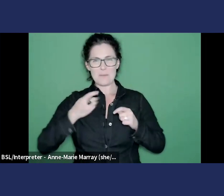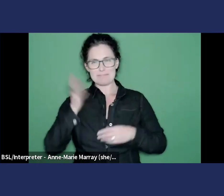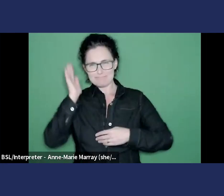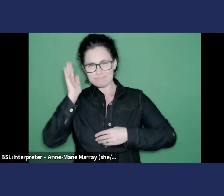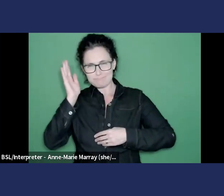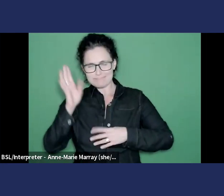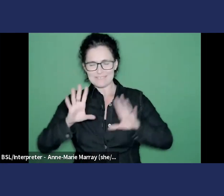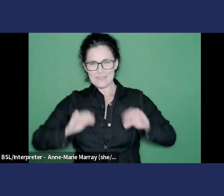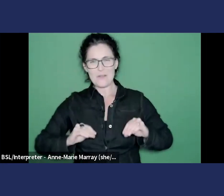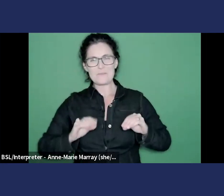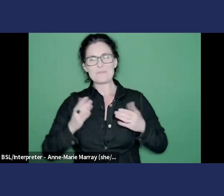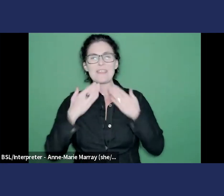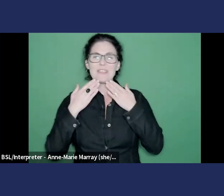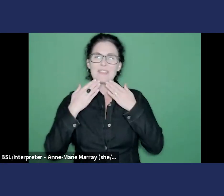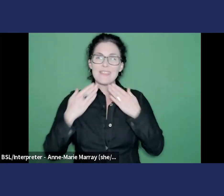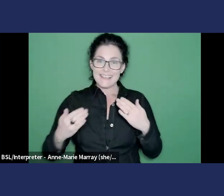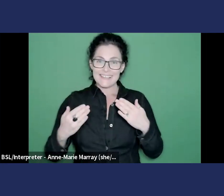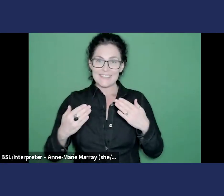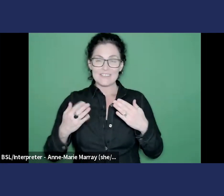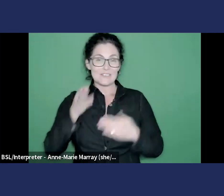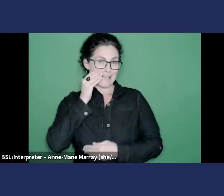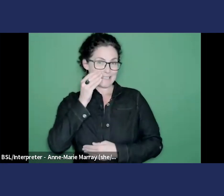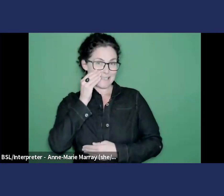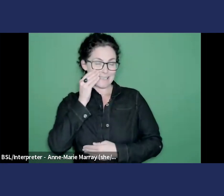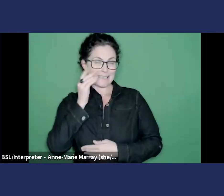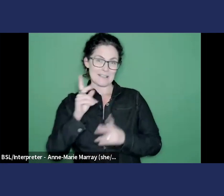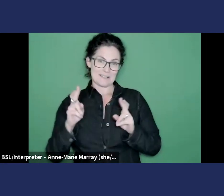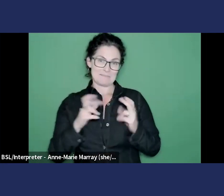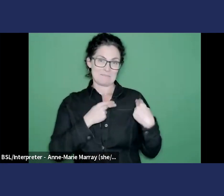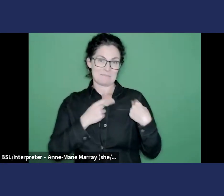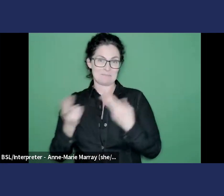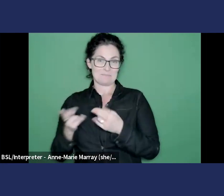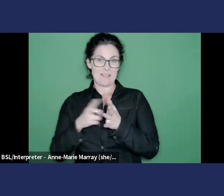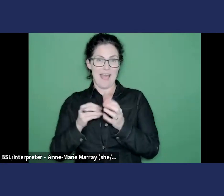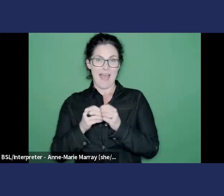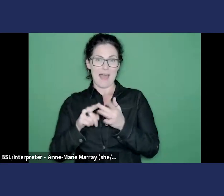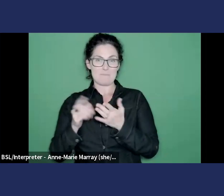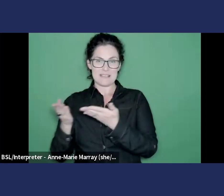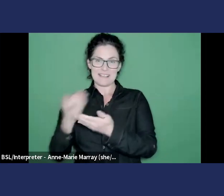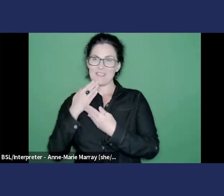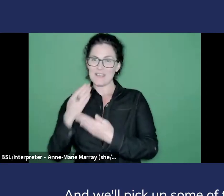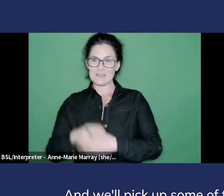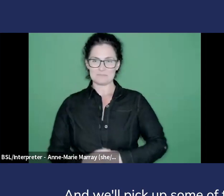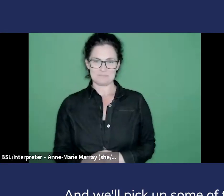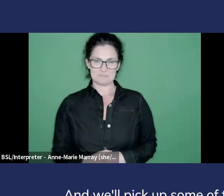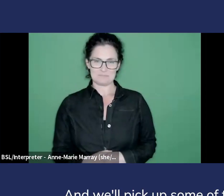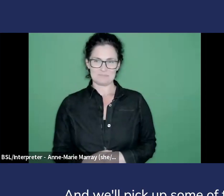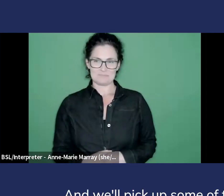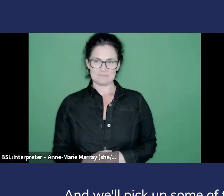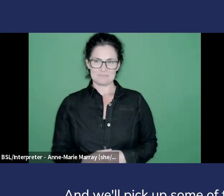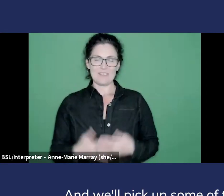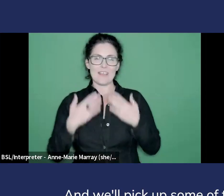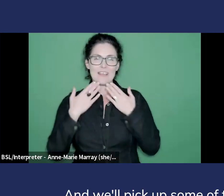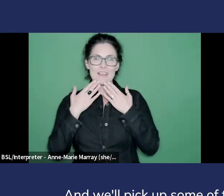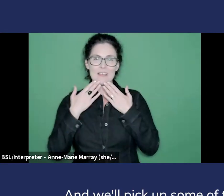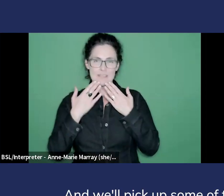but thank you for listening, and I'll pass on to Abby. Thank you. Thanks, Lorna, and we'll pick up some of the